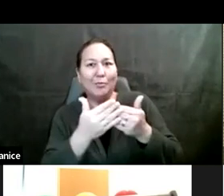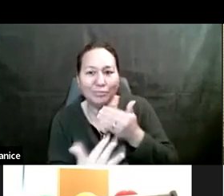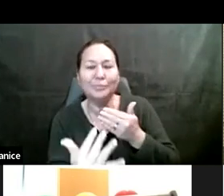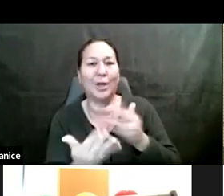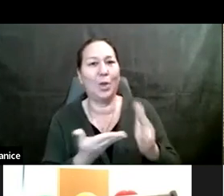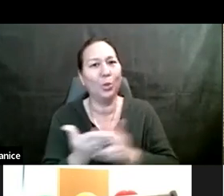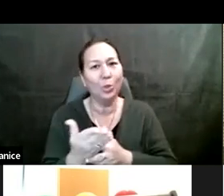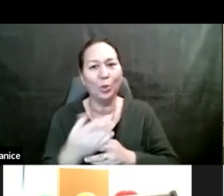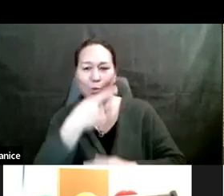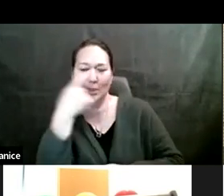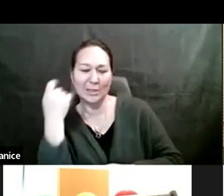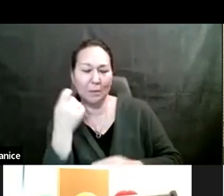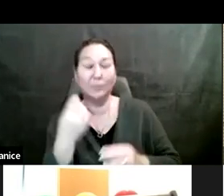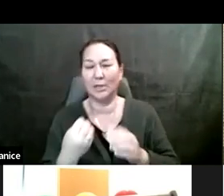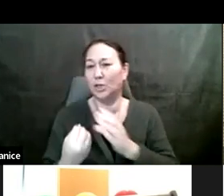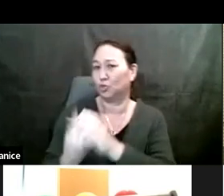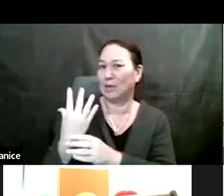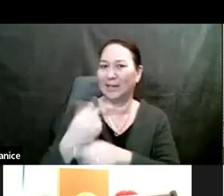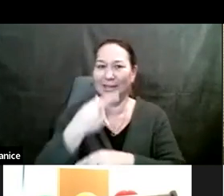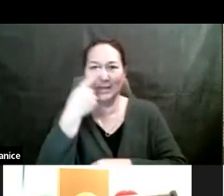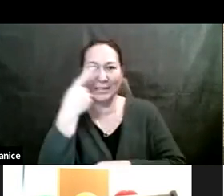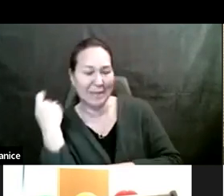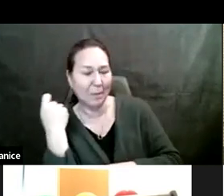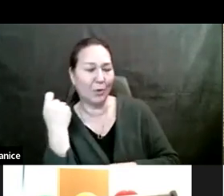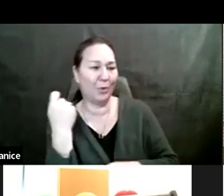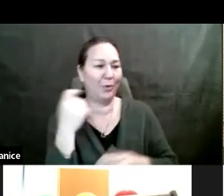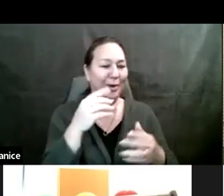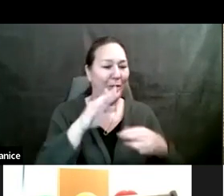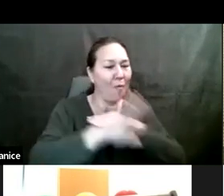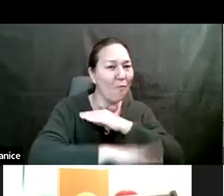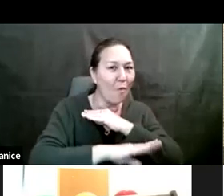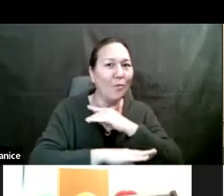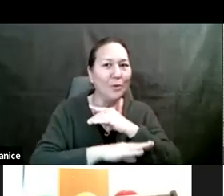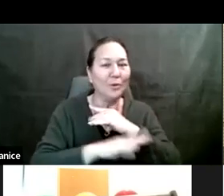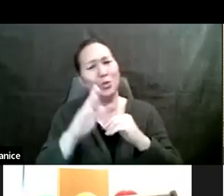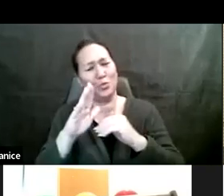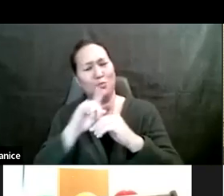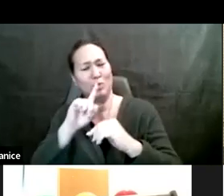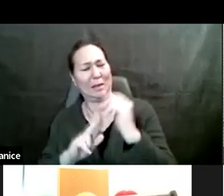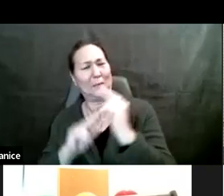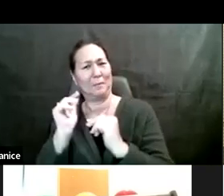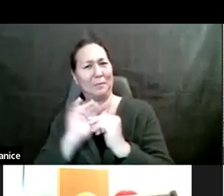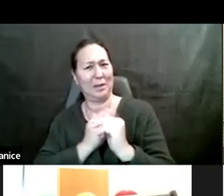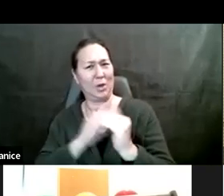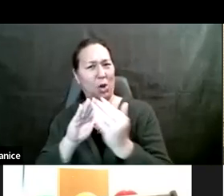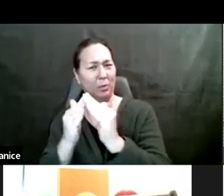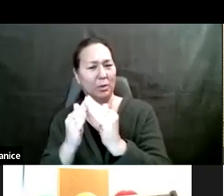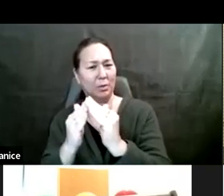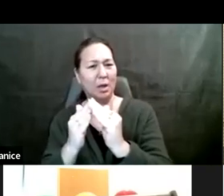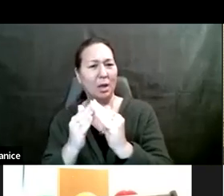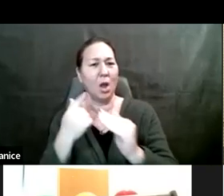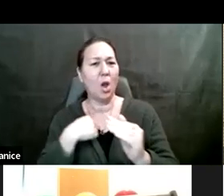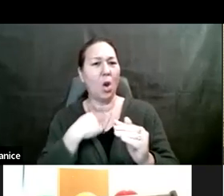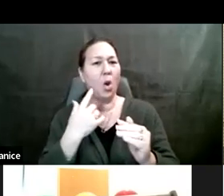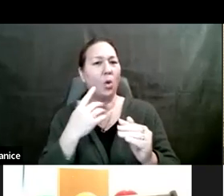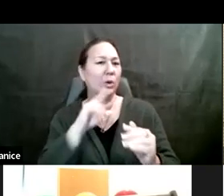the spring the summer and then the fall with our school communities we're building on things that are working and strengthening the areas that